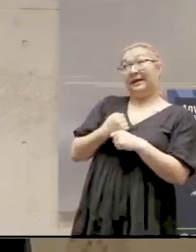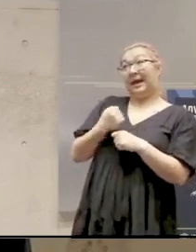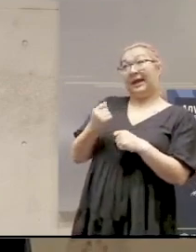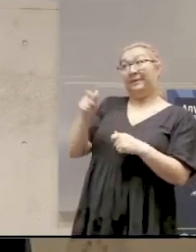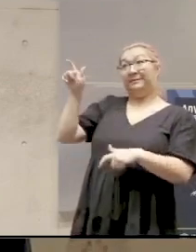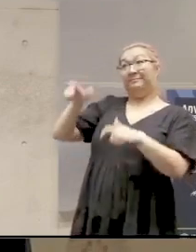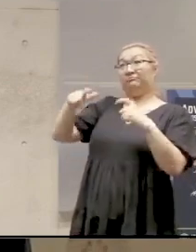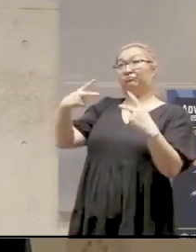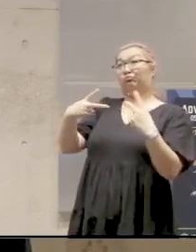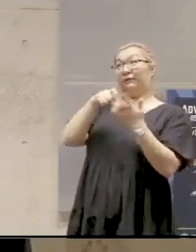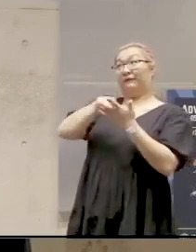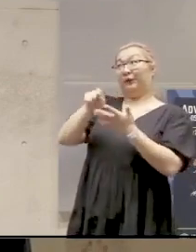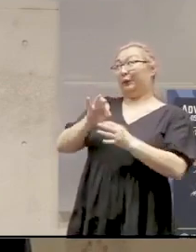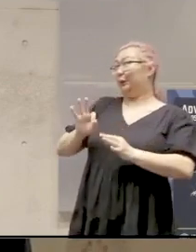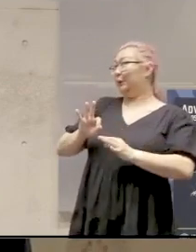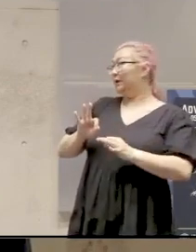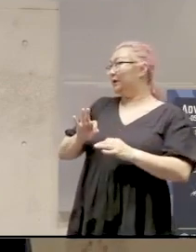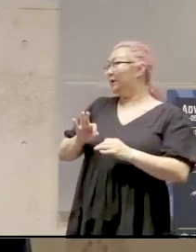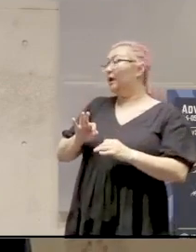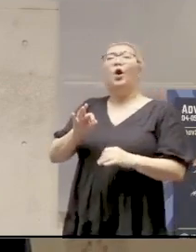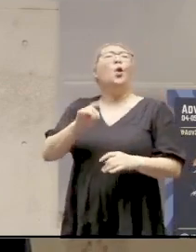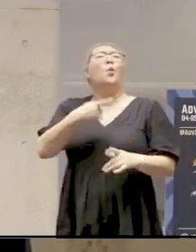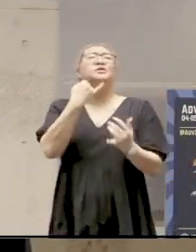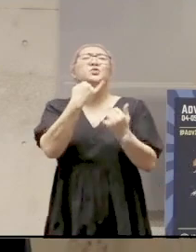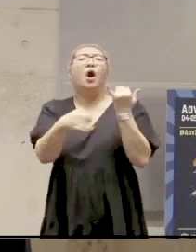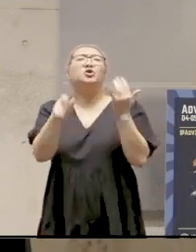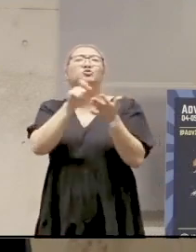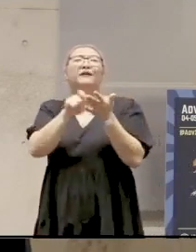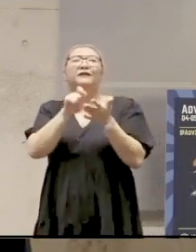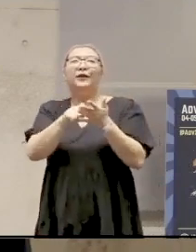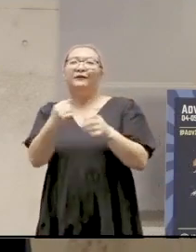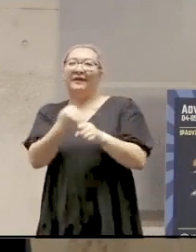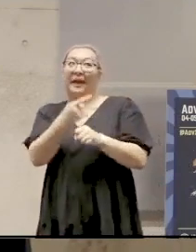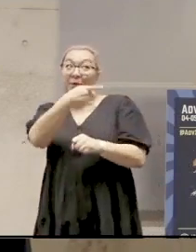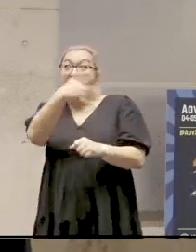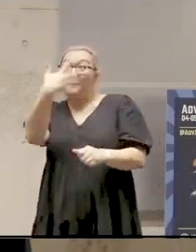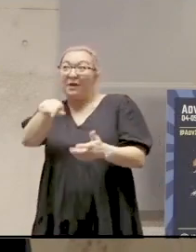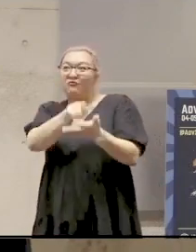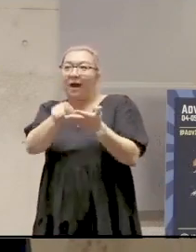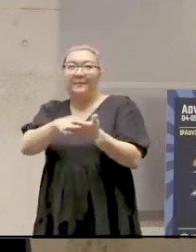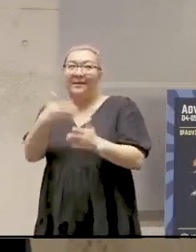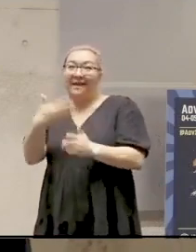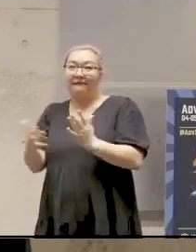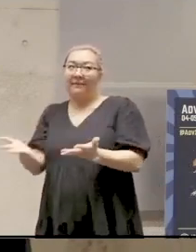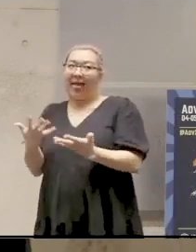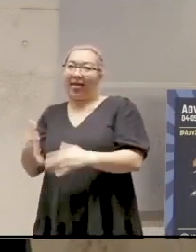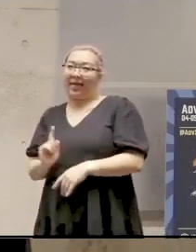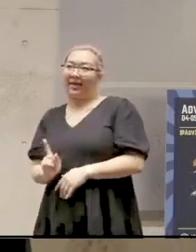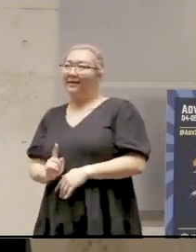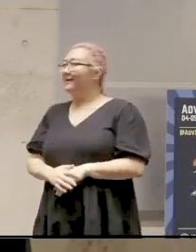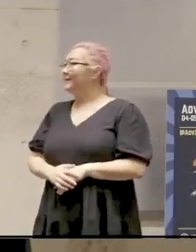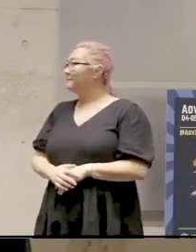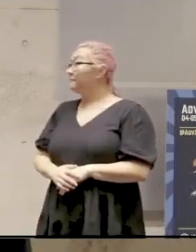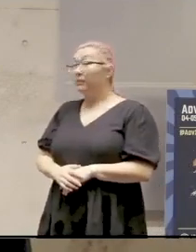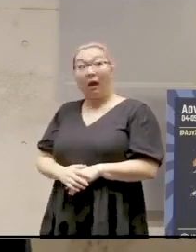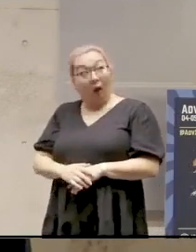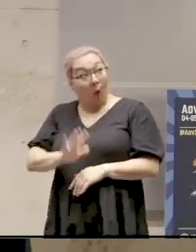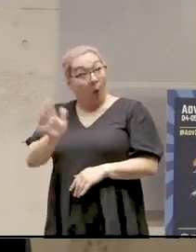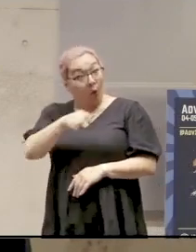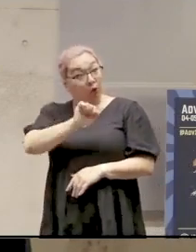of a game you didn't really play? No. Just... Wow. Oh, so you mean all the people who hate my stuff have actually played it?